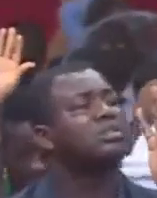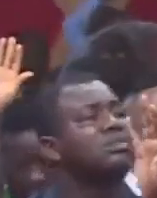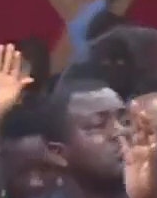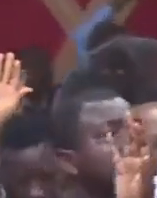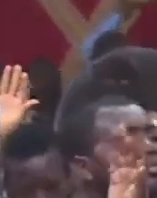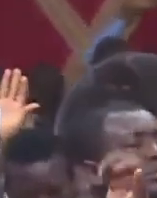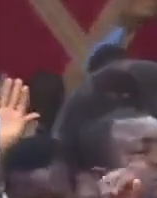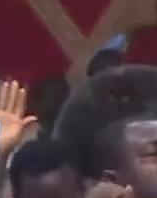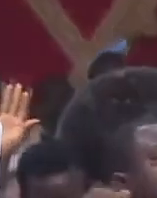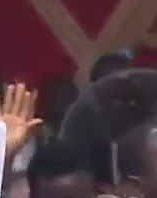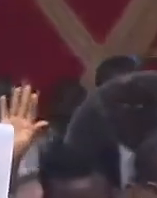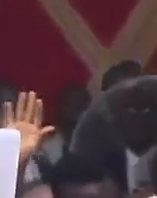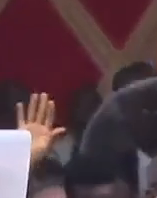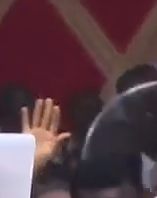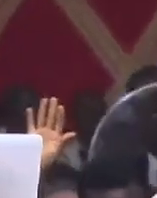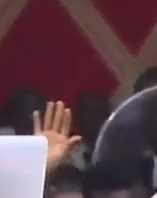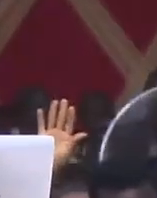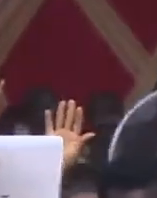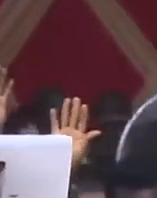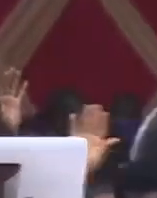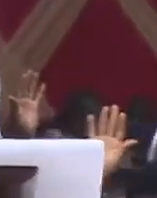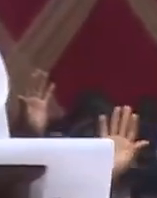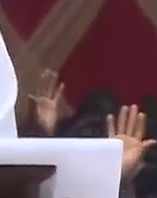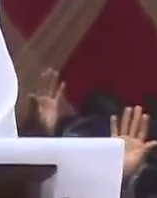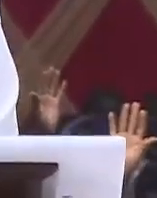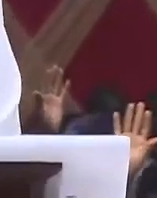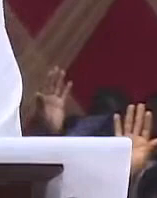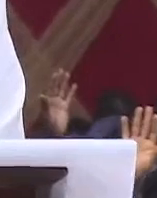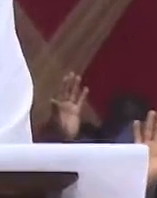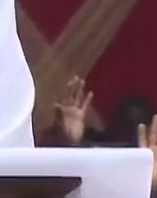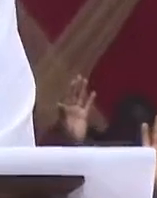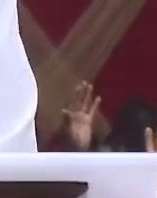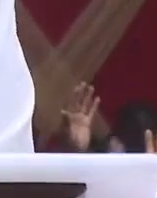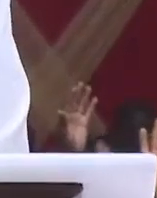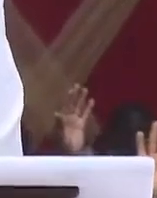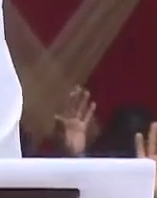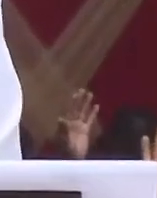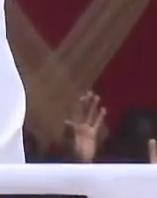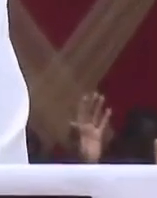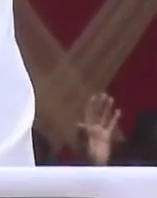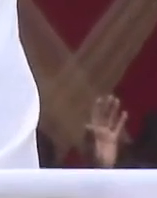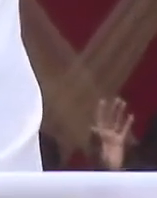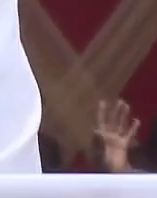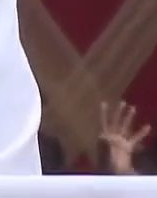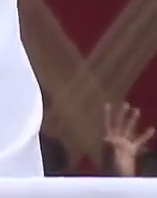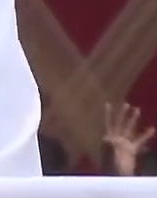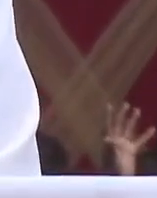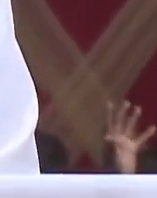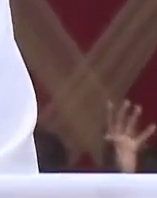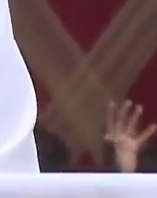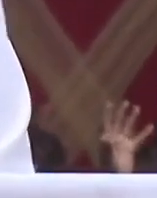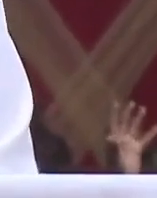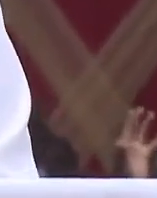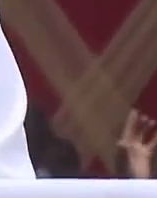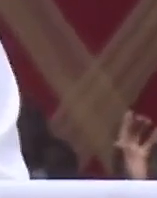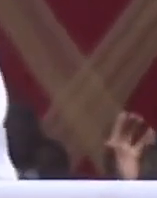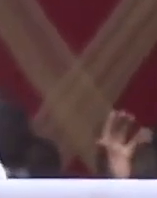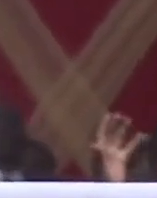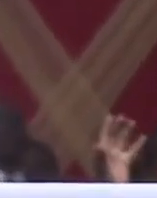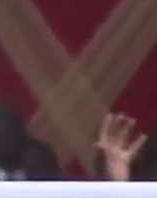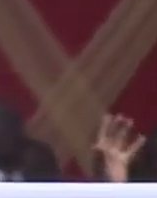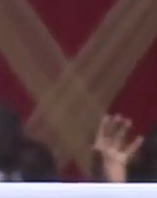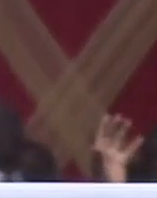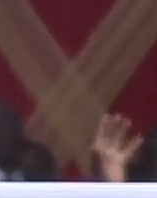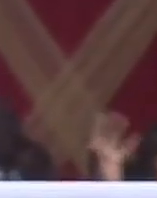Give him glory, give him honor, give him adoration, praise him. Praise the King